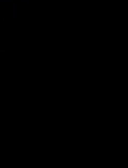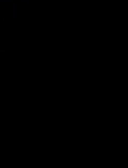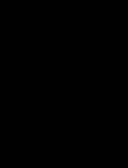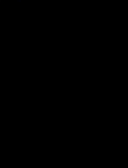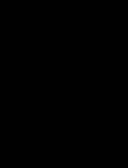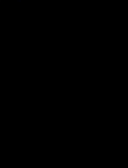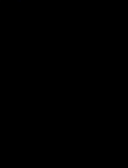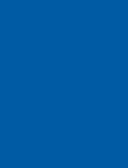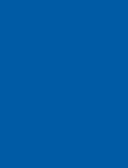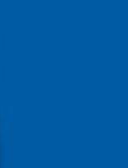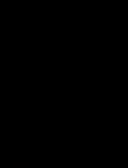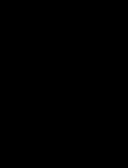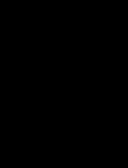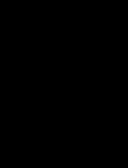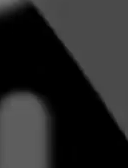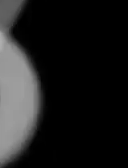National Educator.